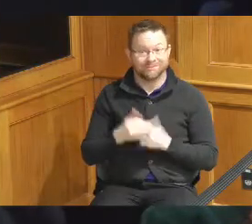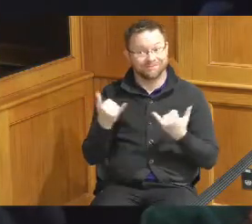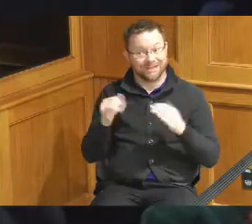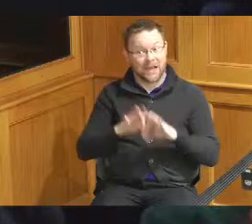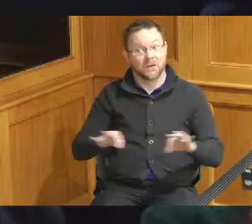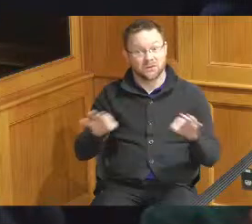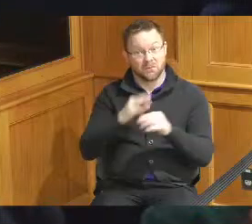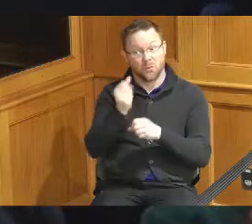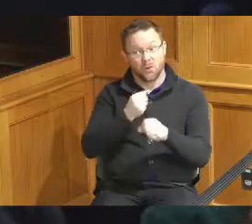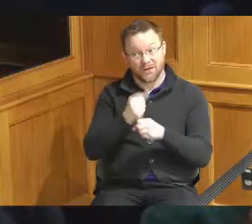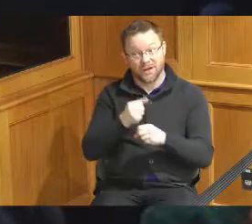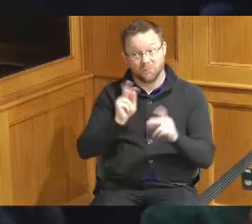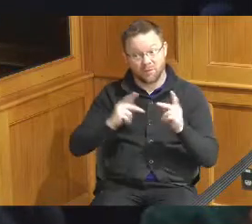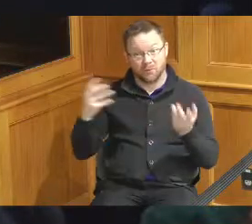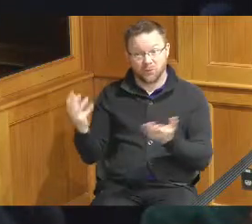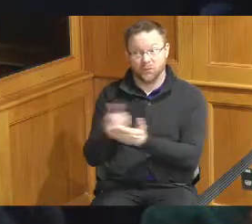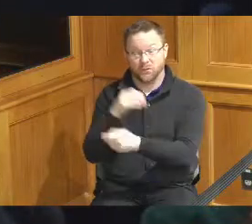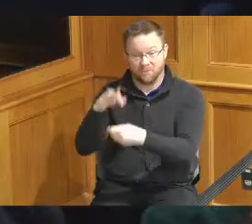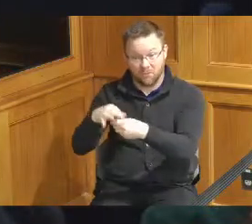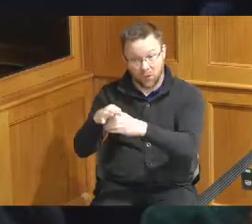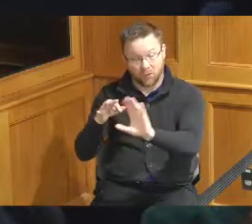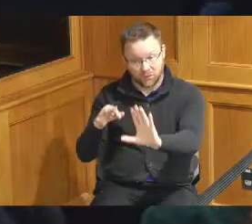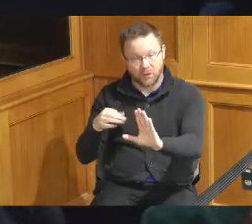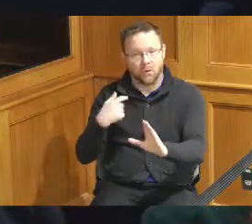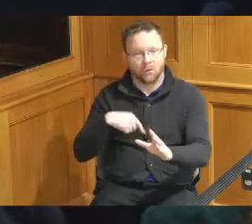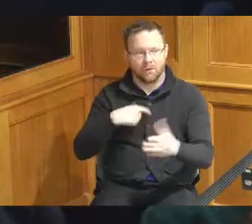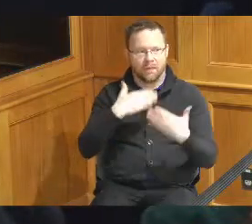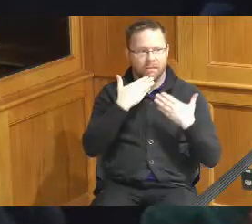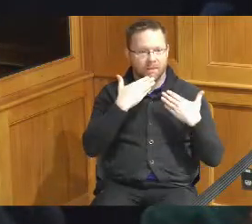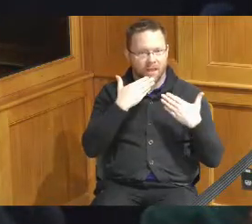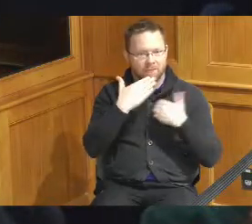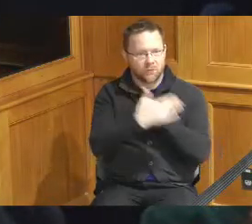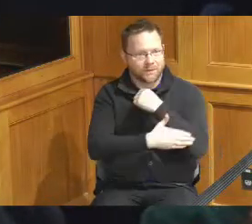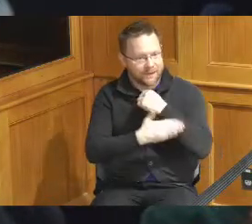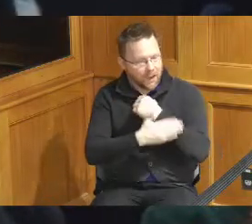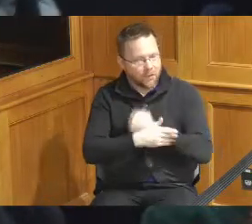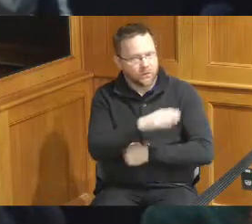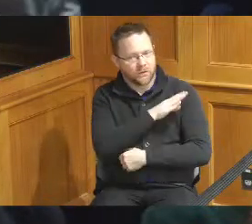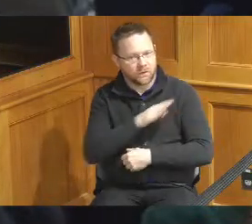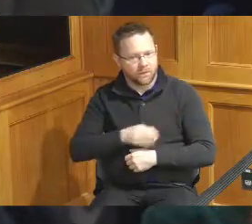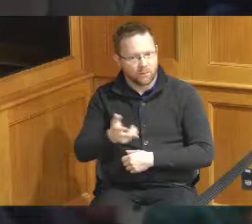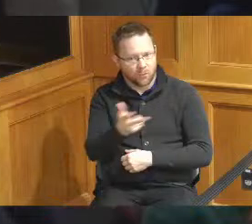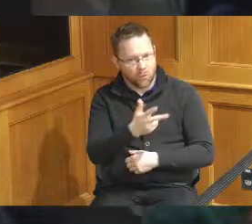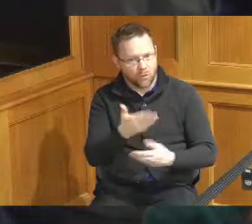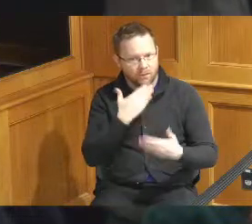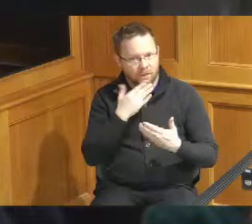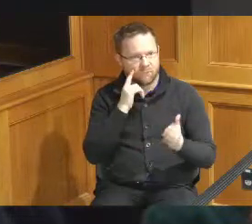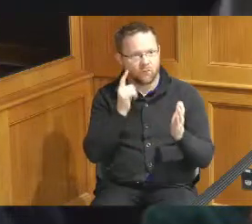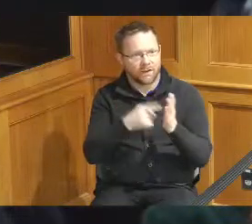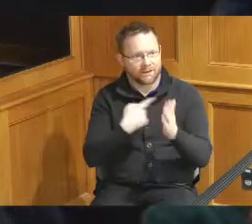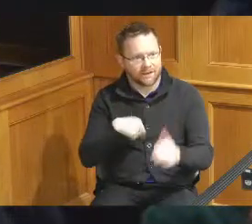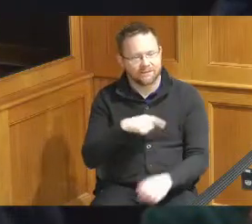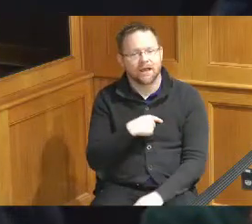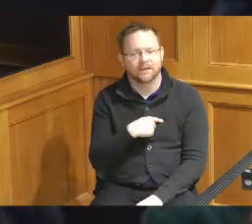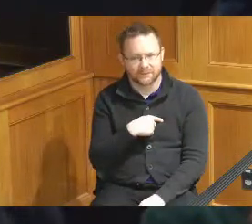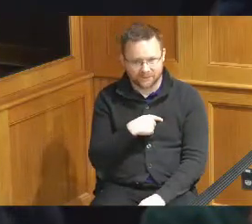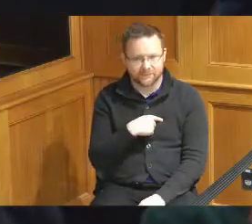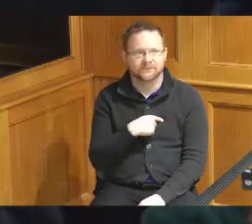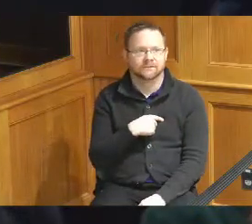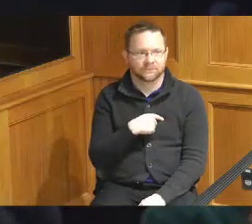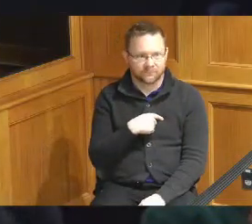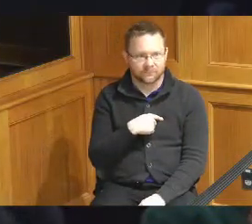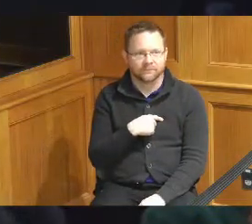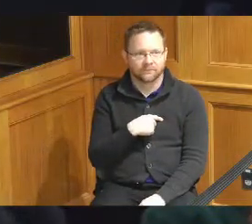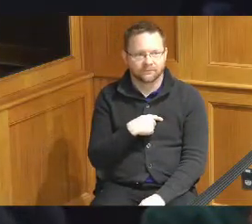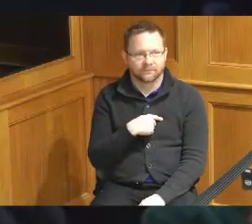out the vote. So we're thankful to the County Board of Commissioners for your recognition, and we